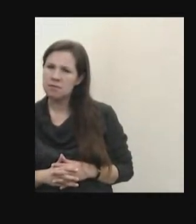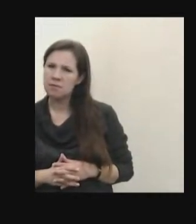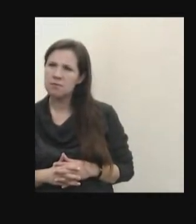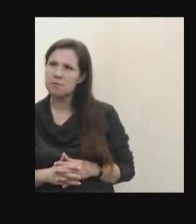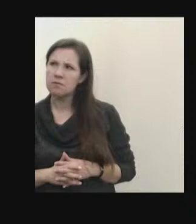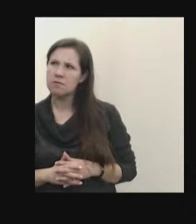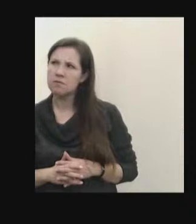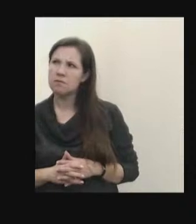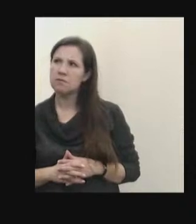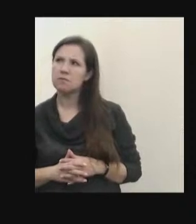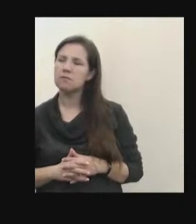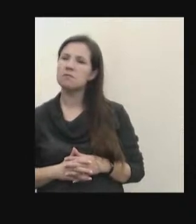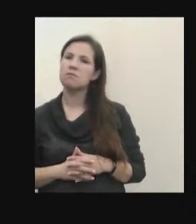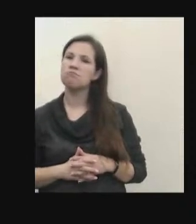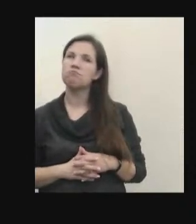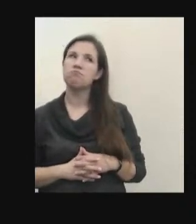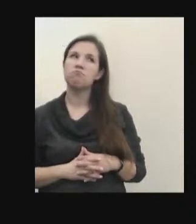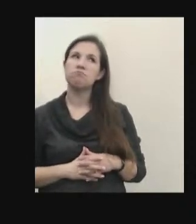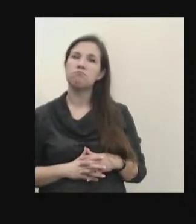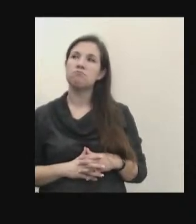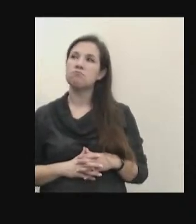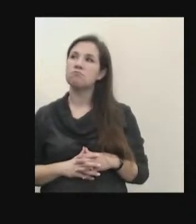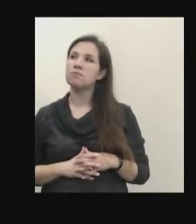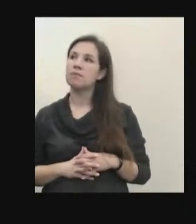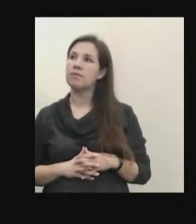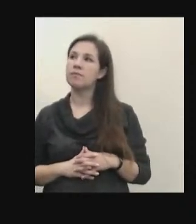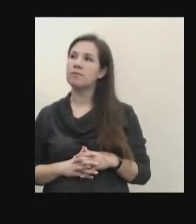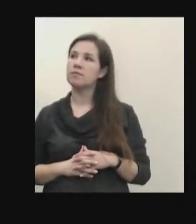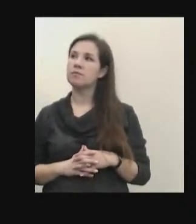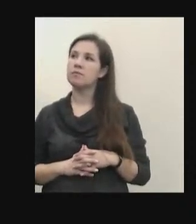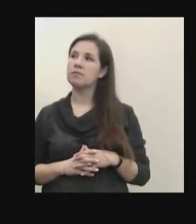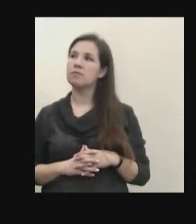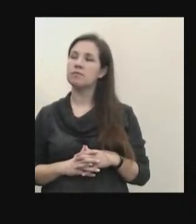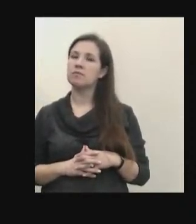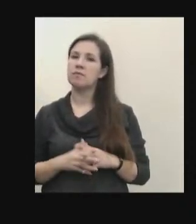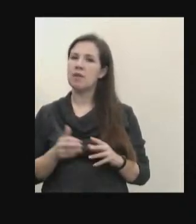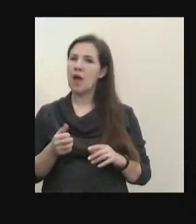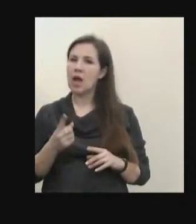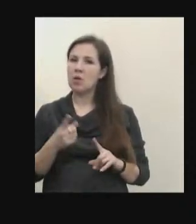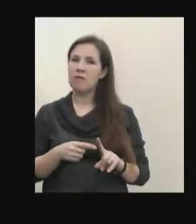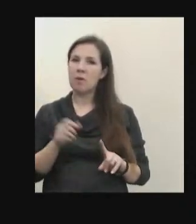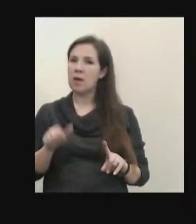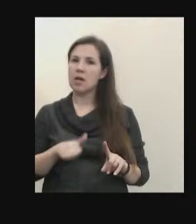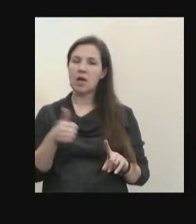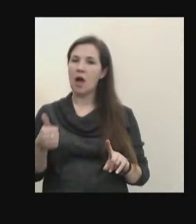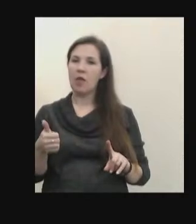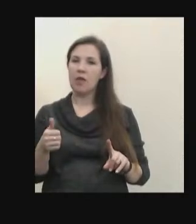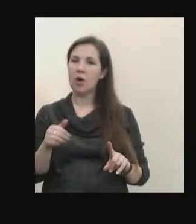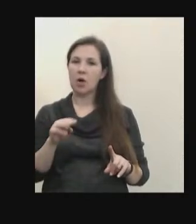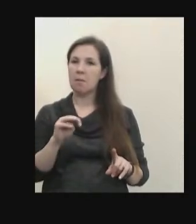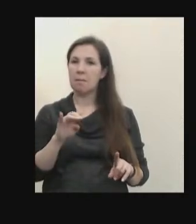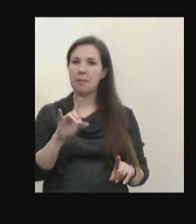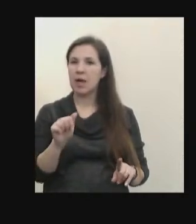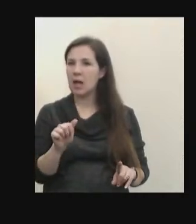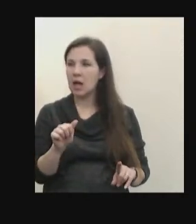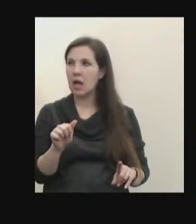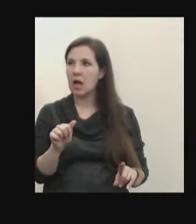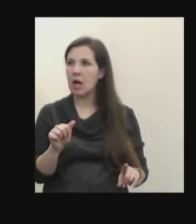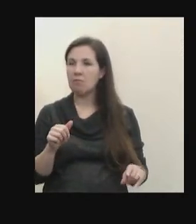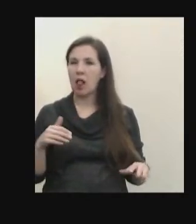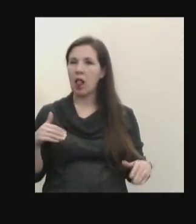level. Okay. Is there anybody from any other media outlet that is on that was not called